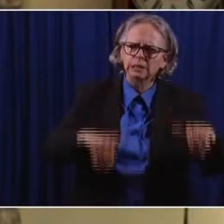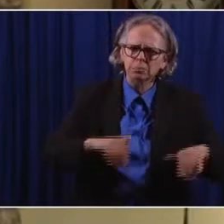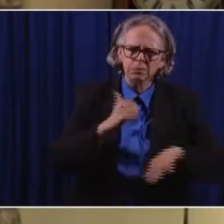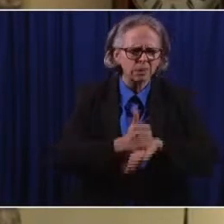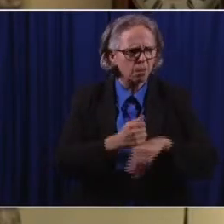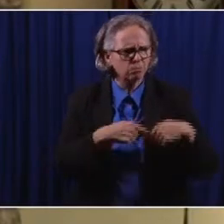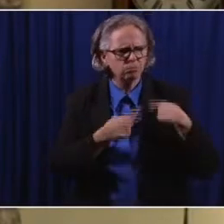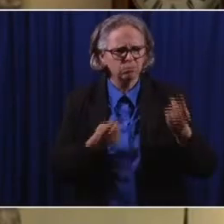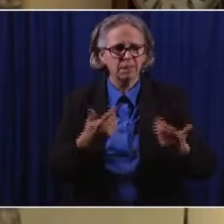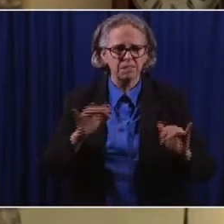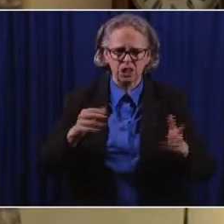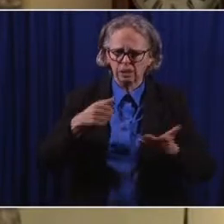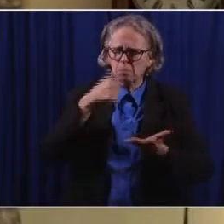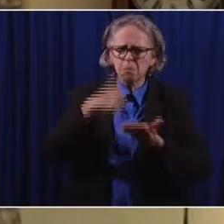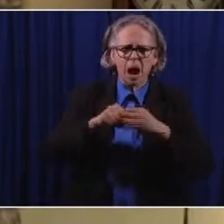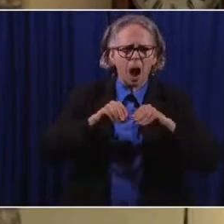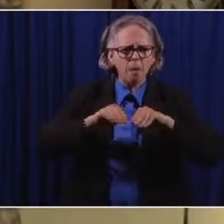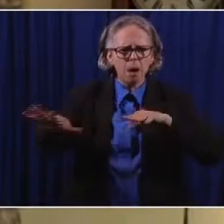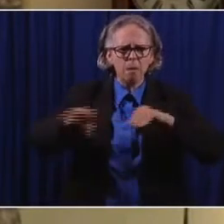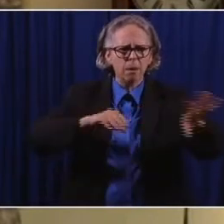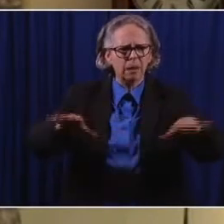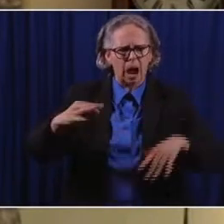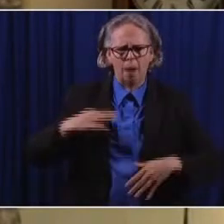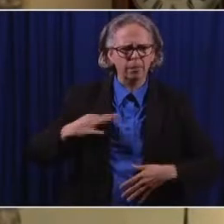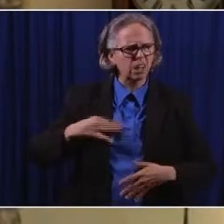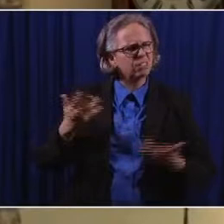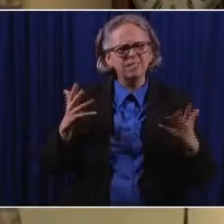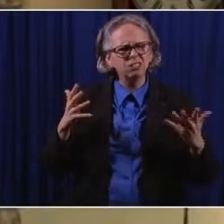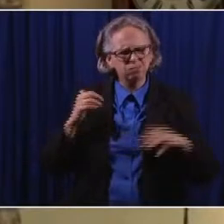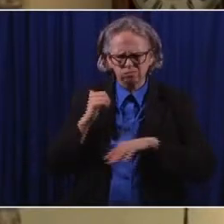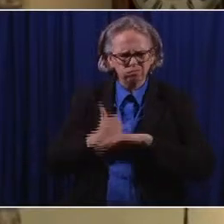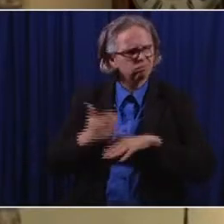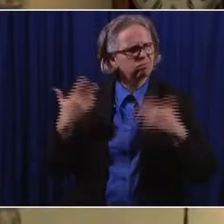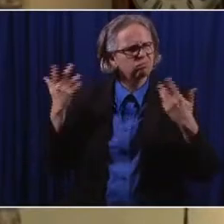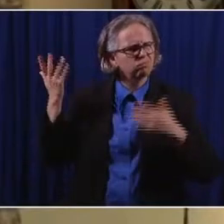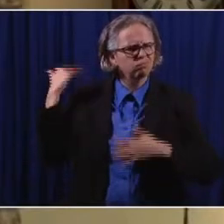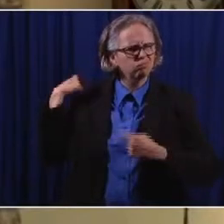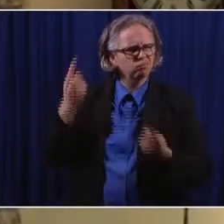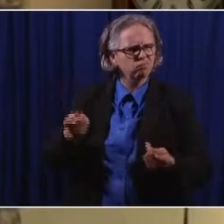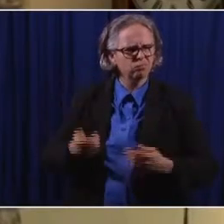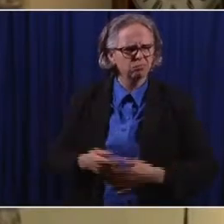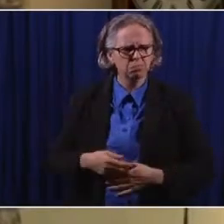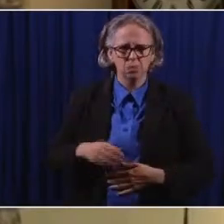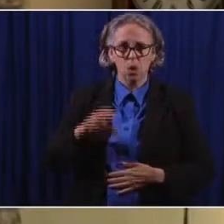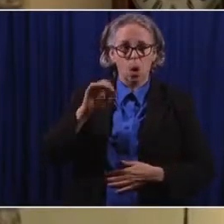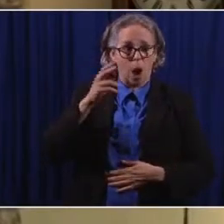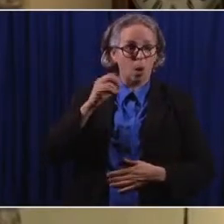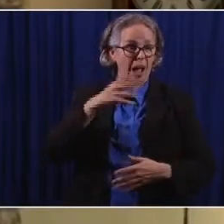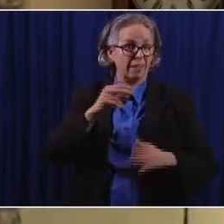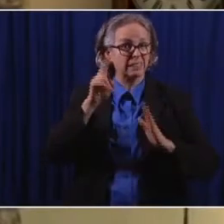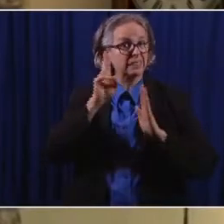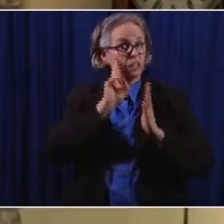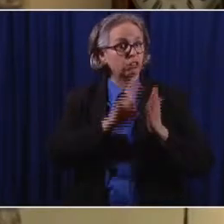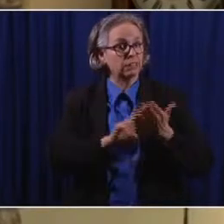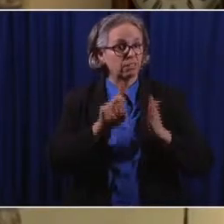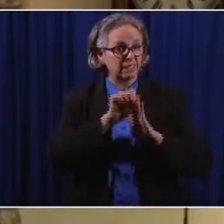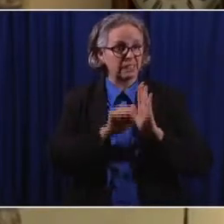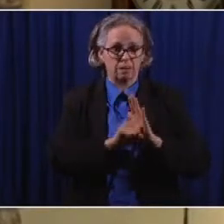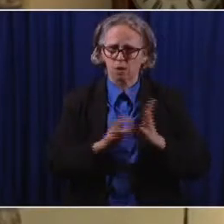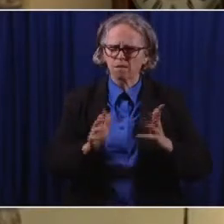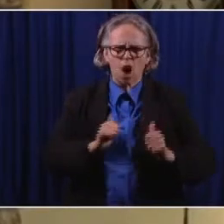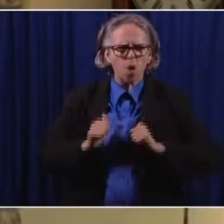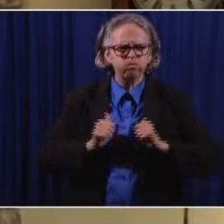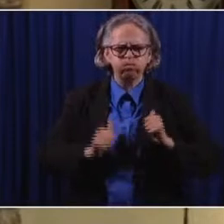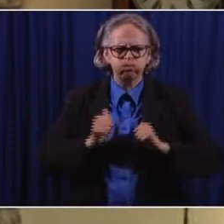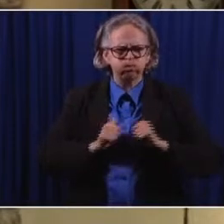them. So, Ohio is aggressive. Secretary of State is aggressive. I think, we're doing a good job in